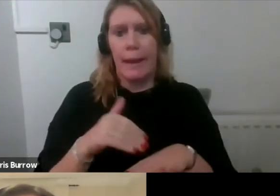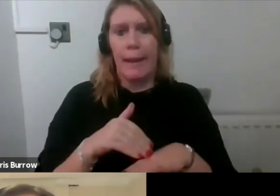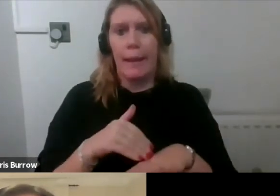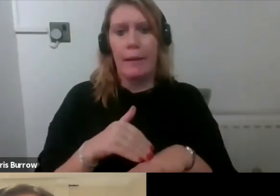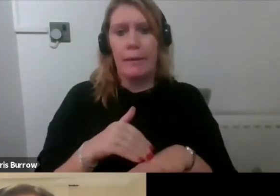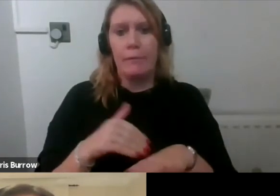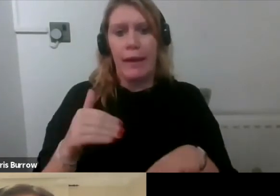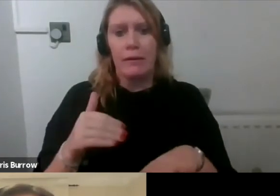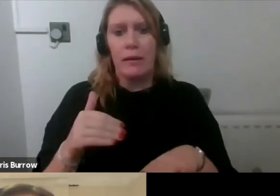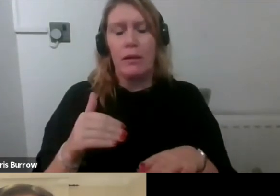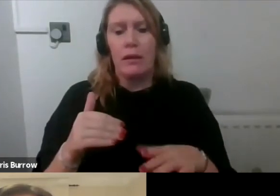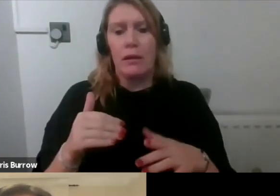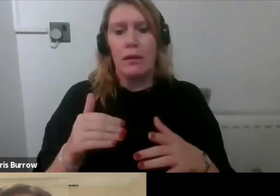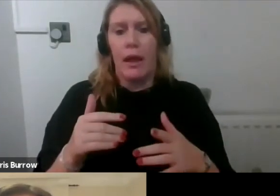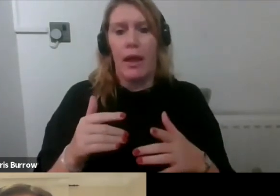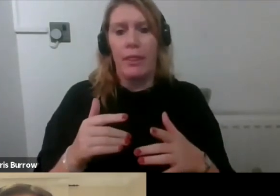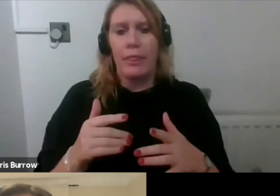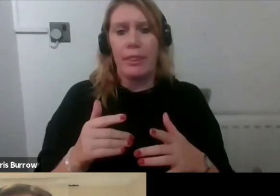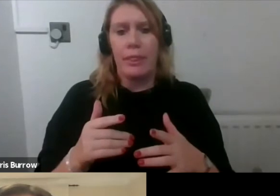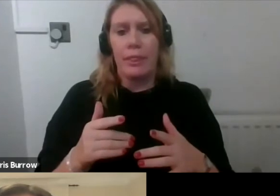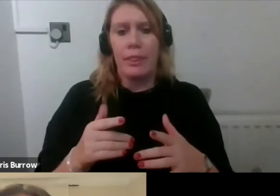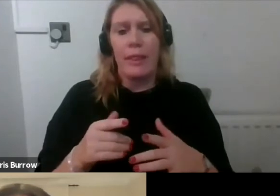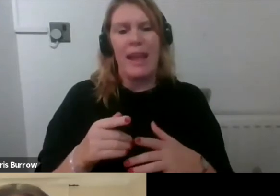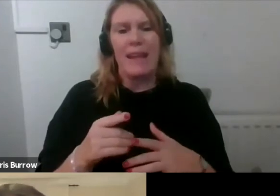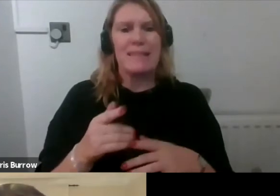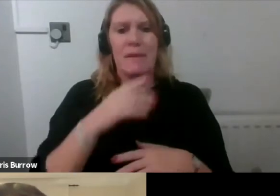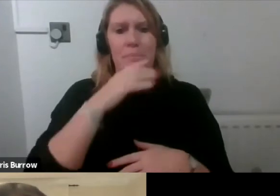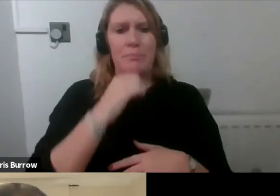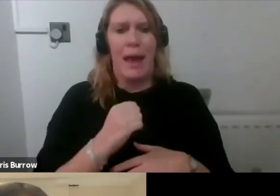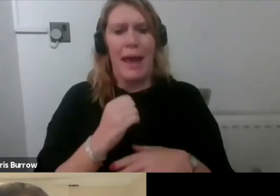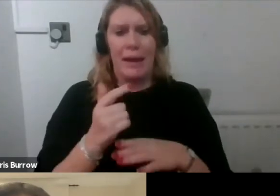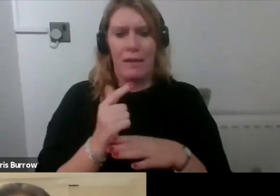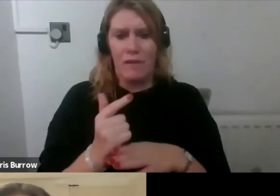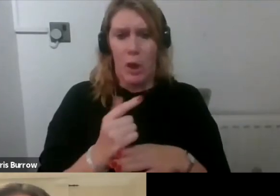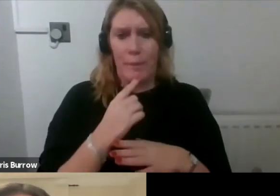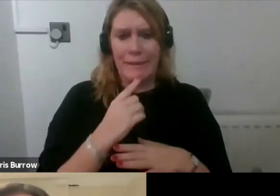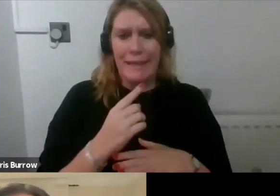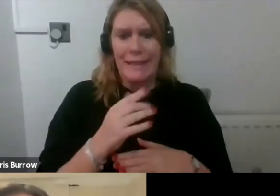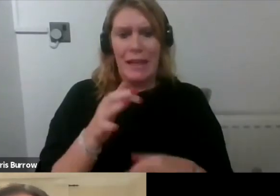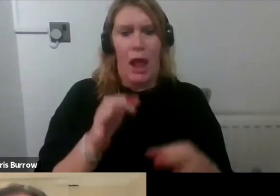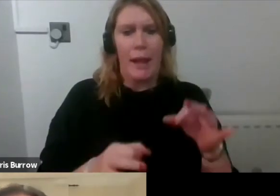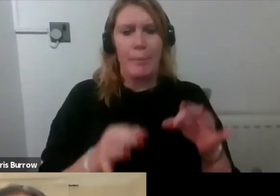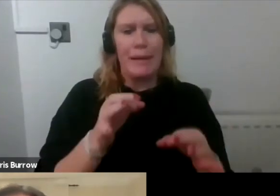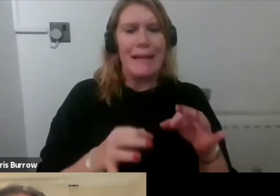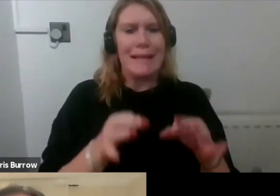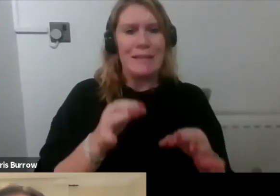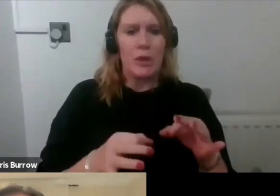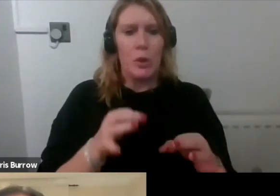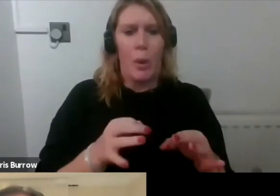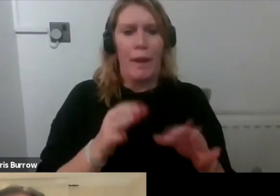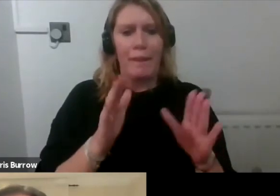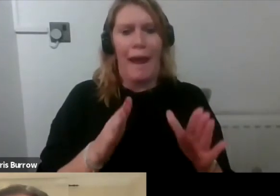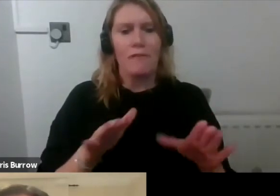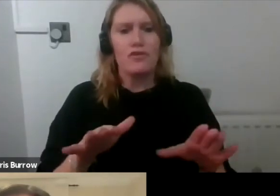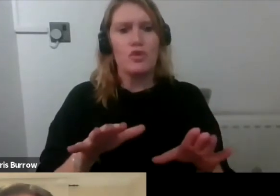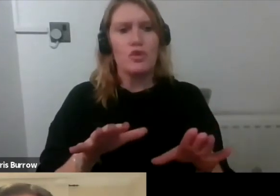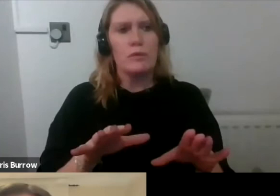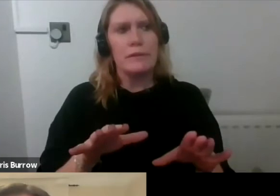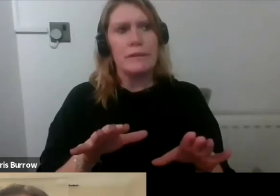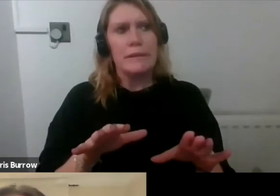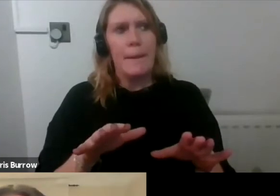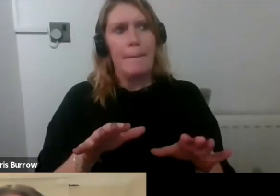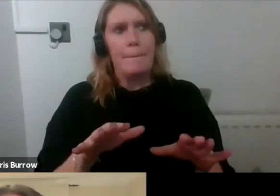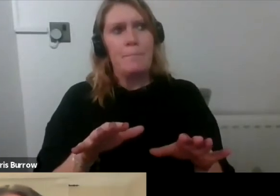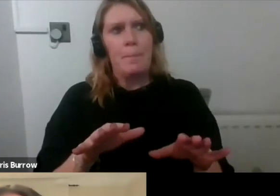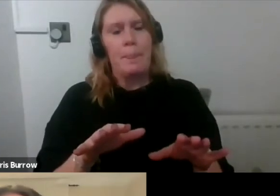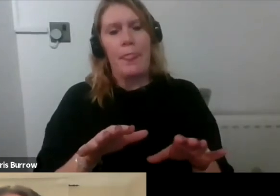the leader of the political wing of Reasonable Adjustment, and they do this kind of they have to replace his voice with an actor's voice, and they did that all the time when I